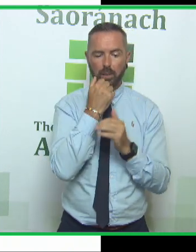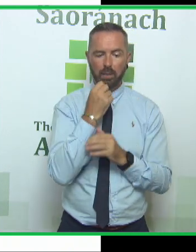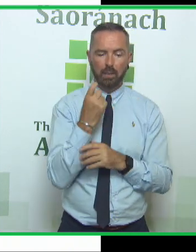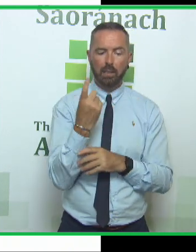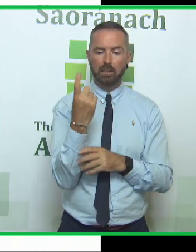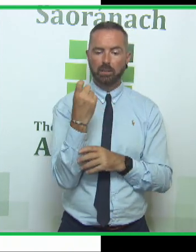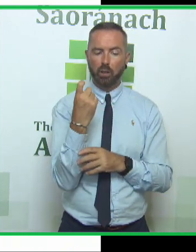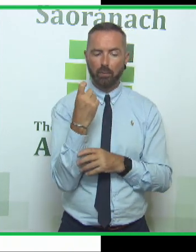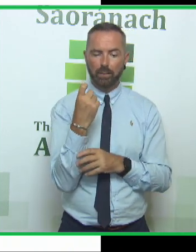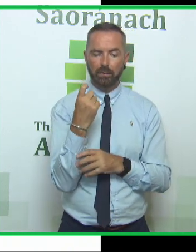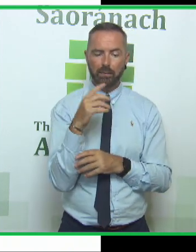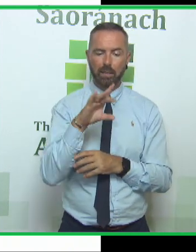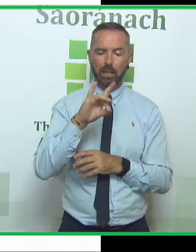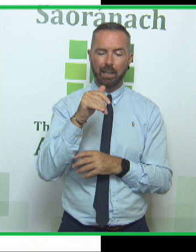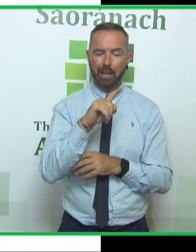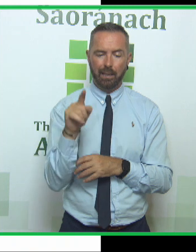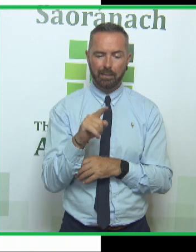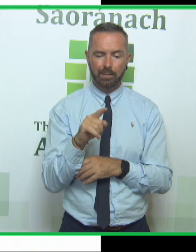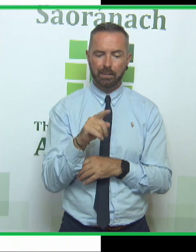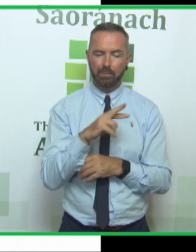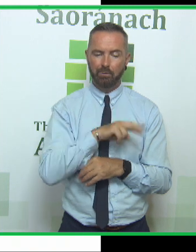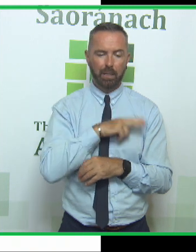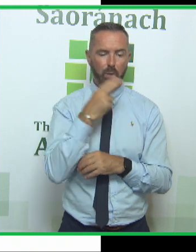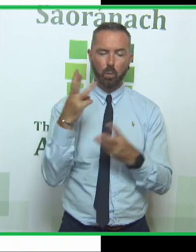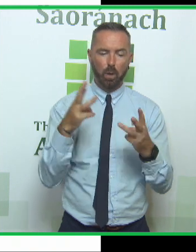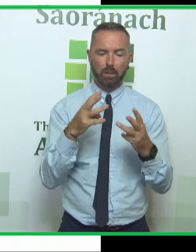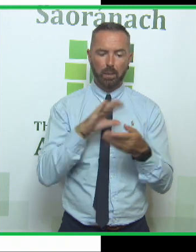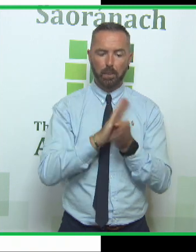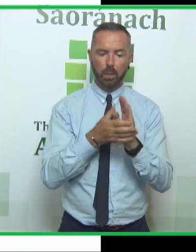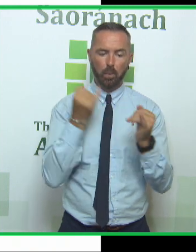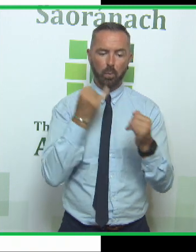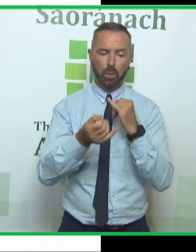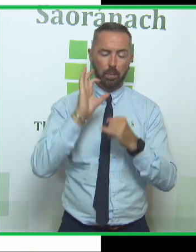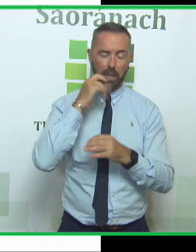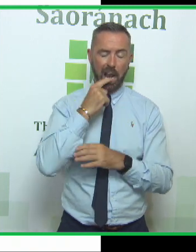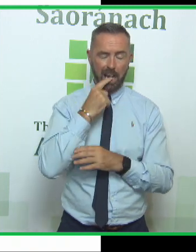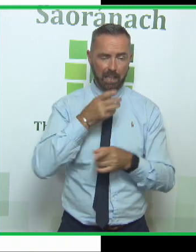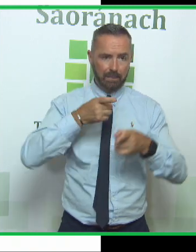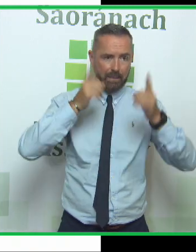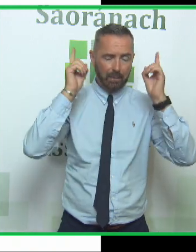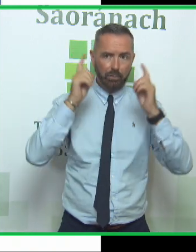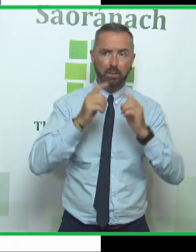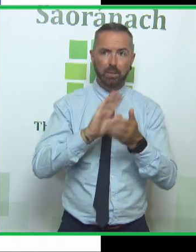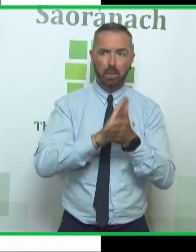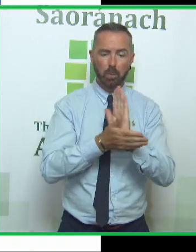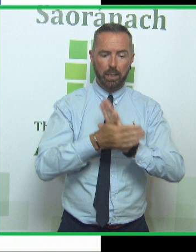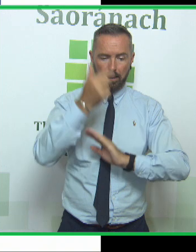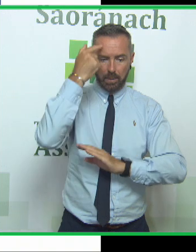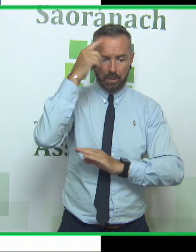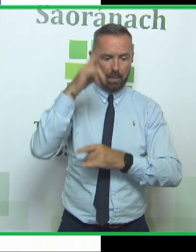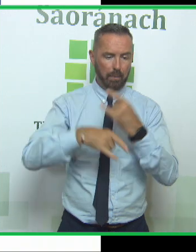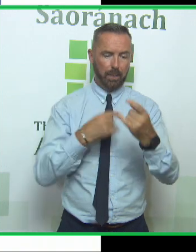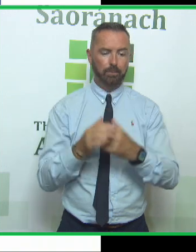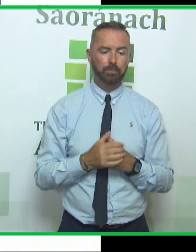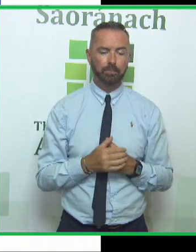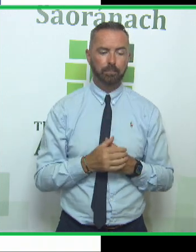that presents, and we're particularly keen on not letting that progress because of the significant organic brain damage can happen. So we're nearly